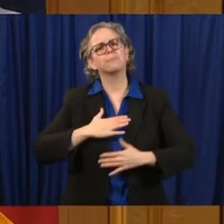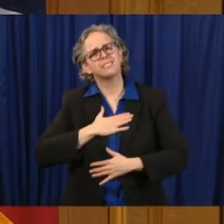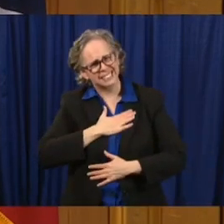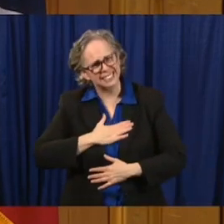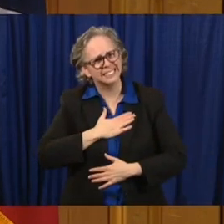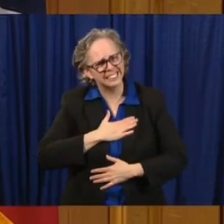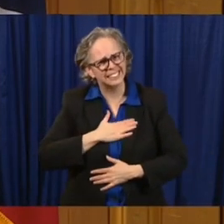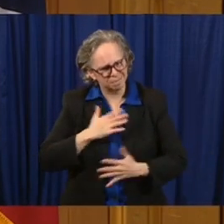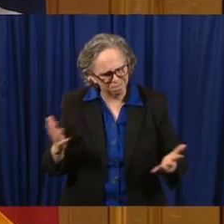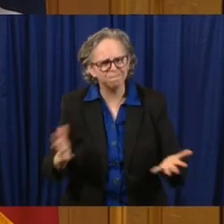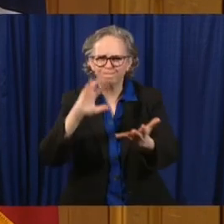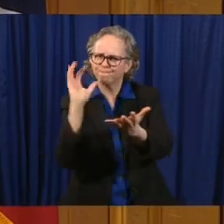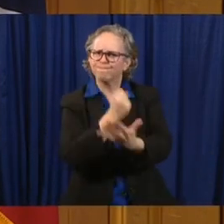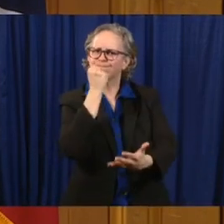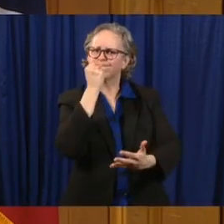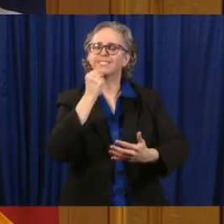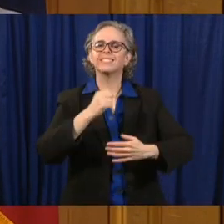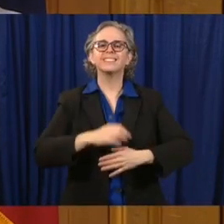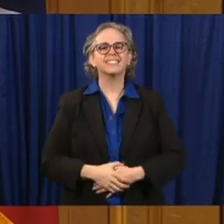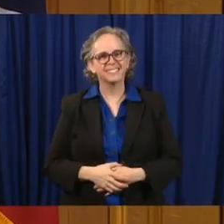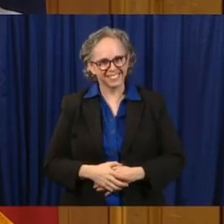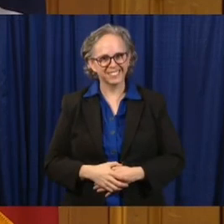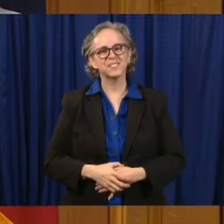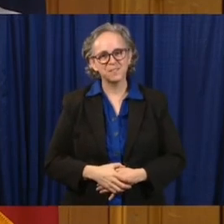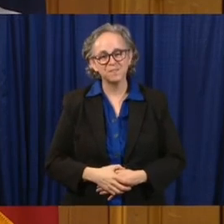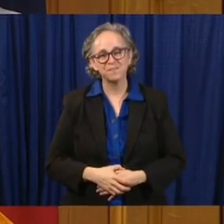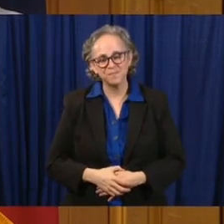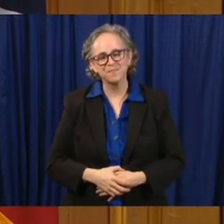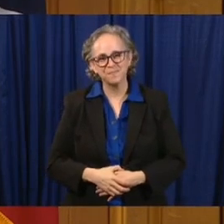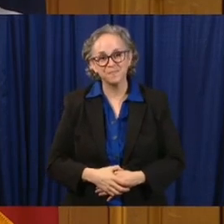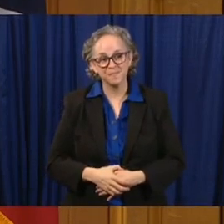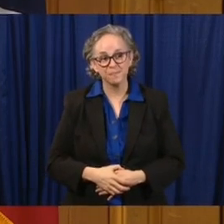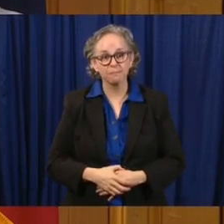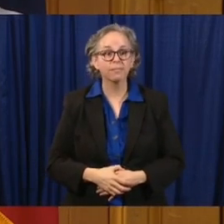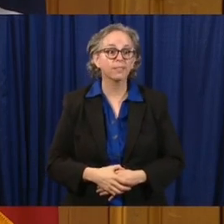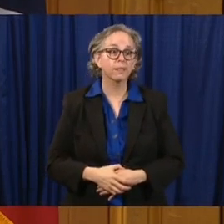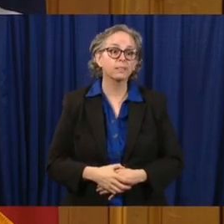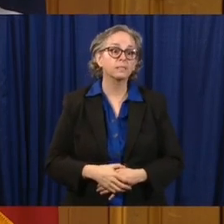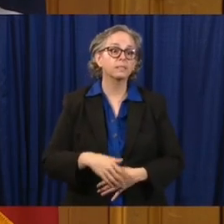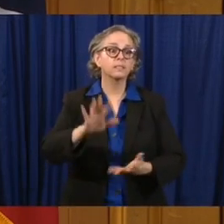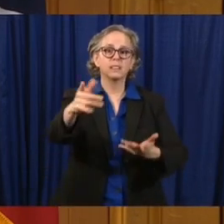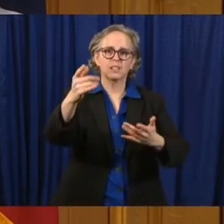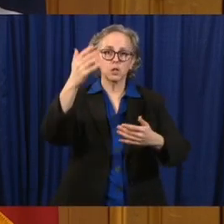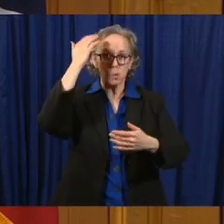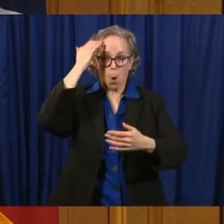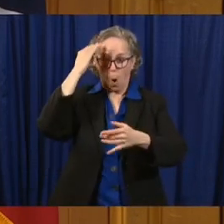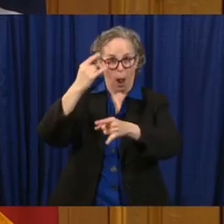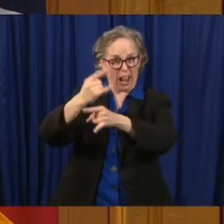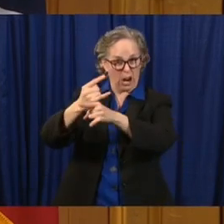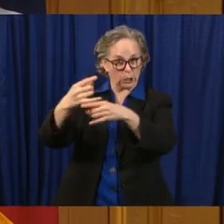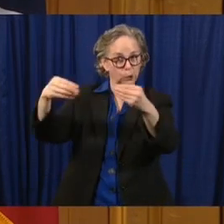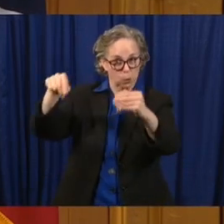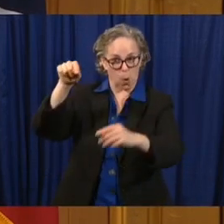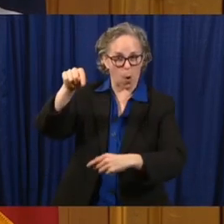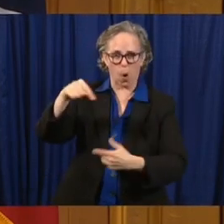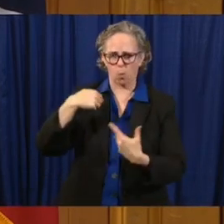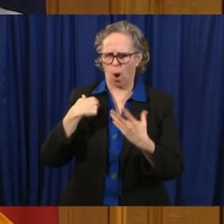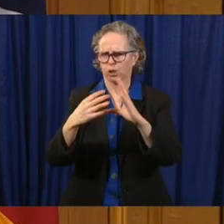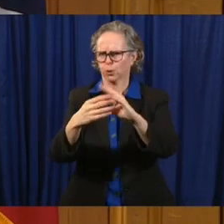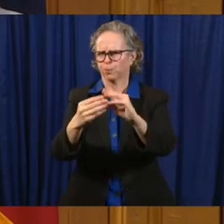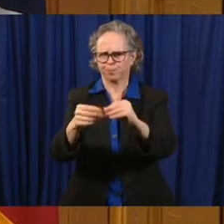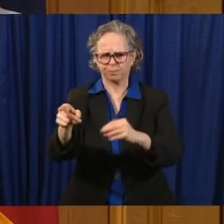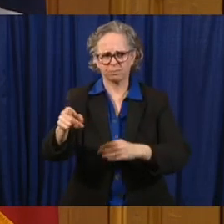Let me talk a little bit now about our liquor stores. In compliance with the Ohio Department of